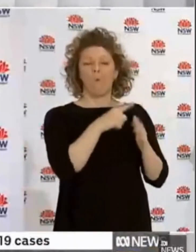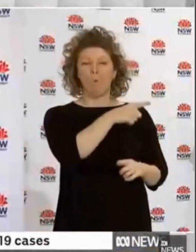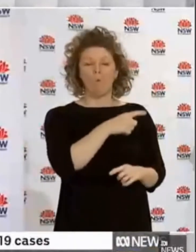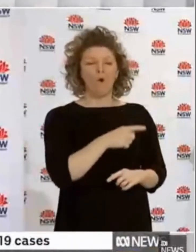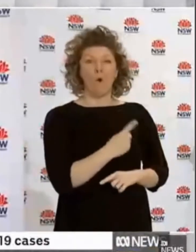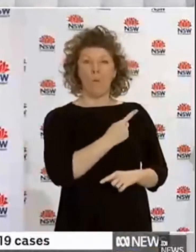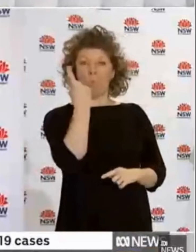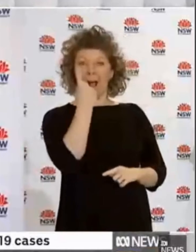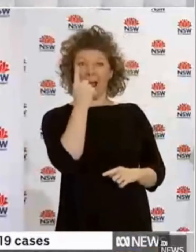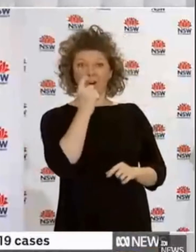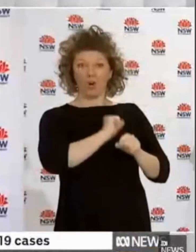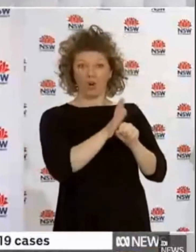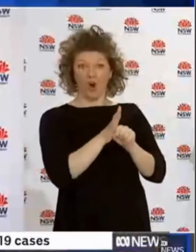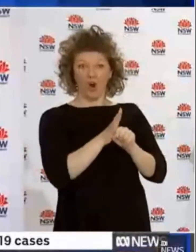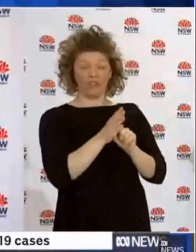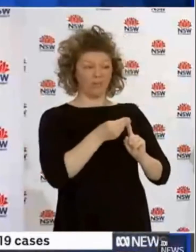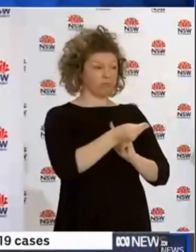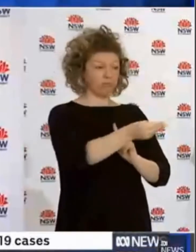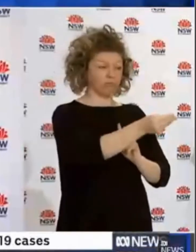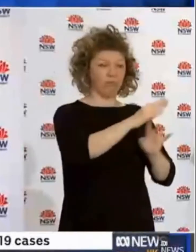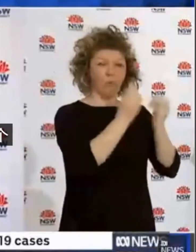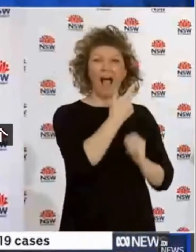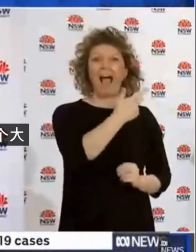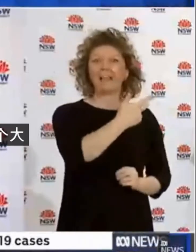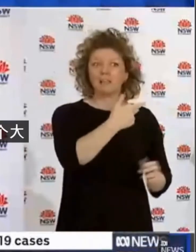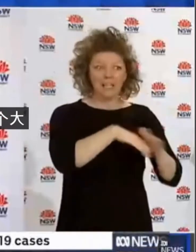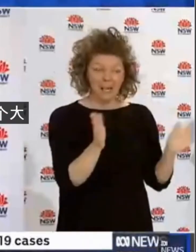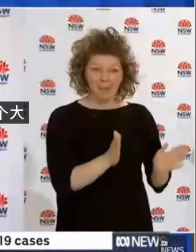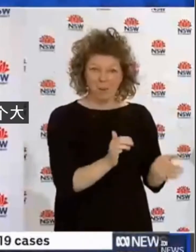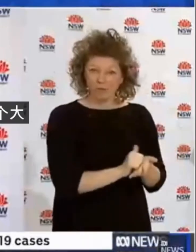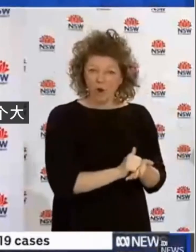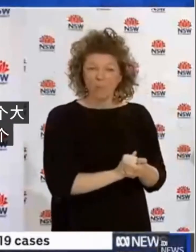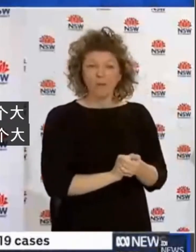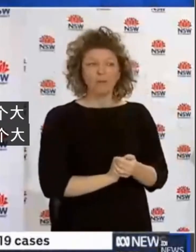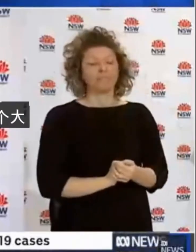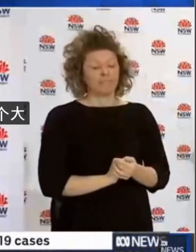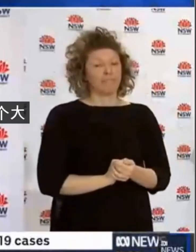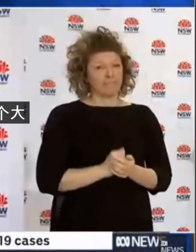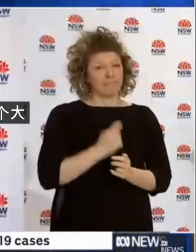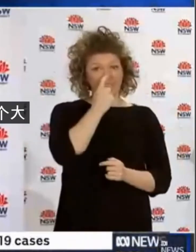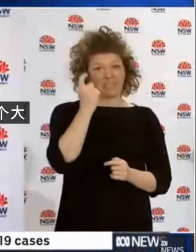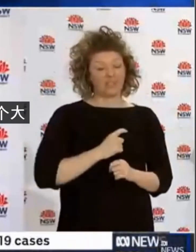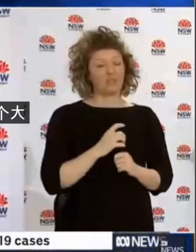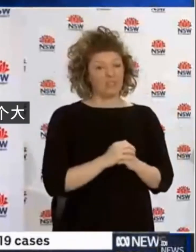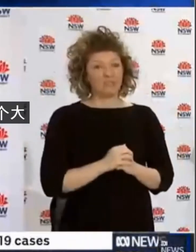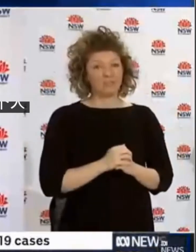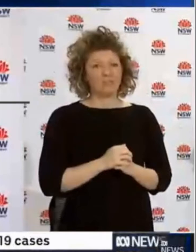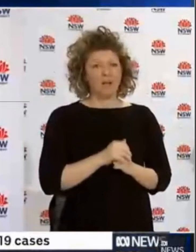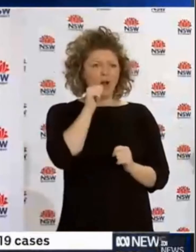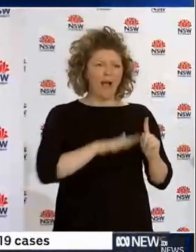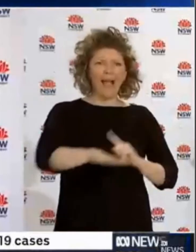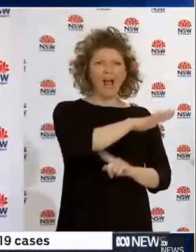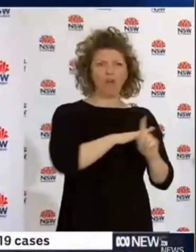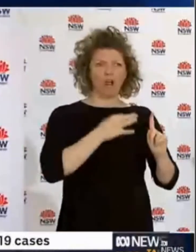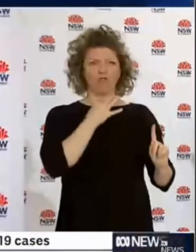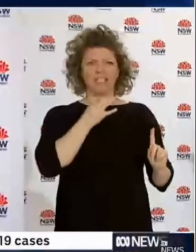staff ended up positive. That's a huge problem for the community, but it's a huge problem for the business proprietors. So I would